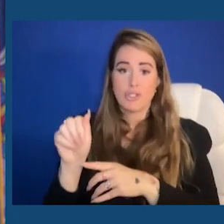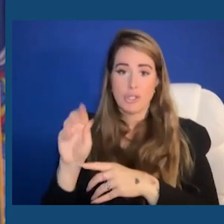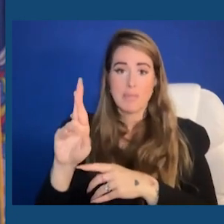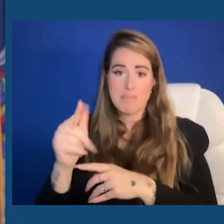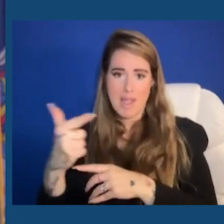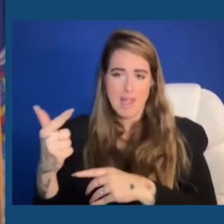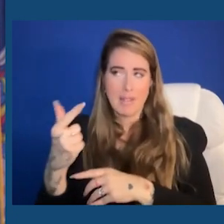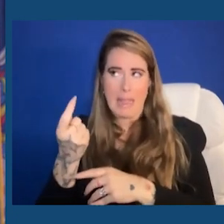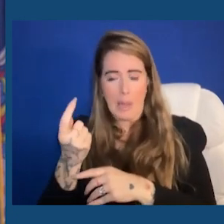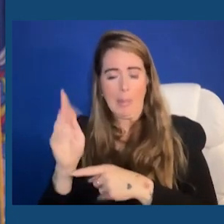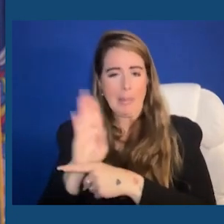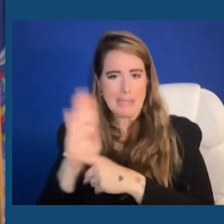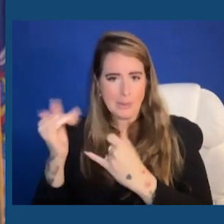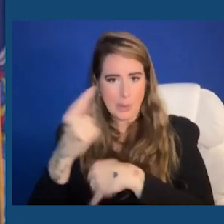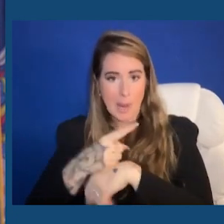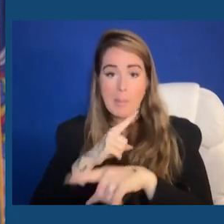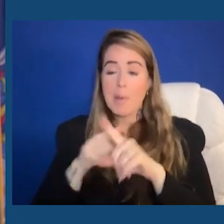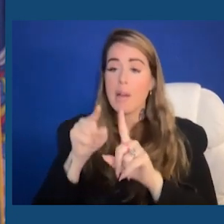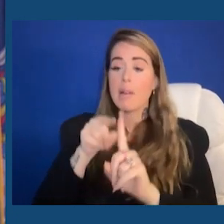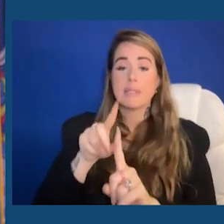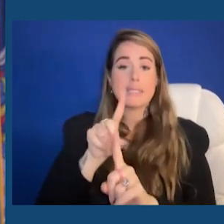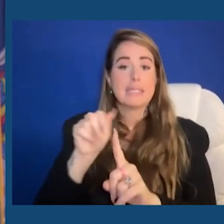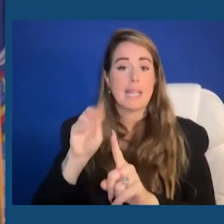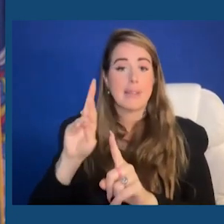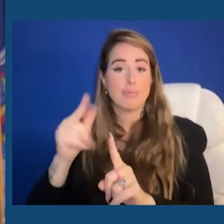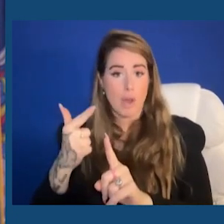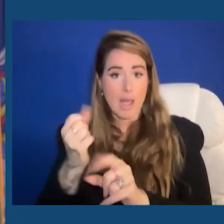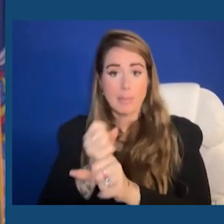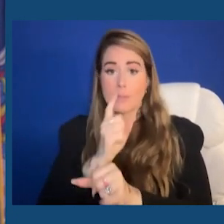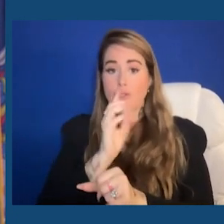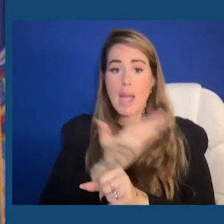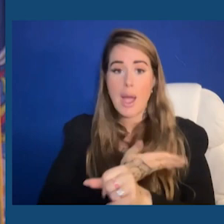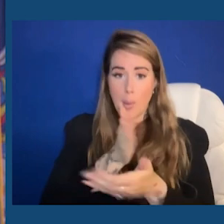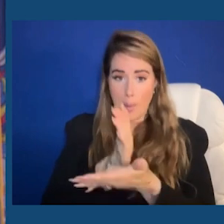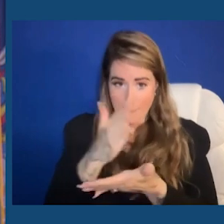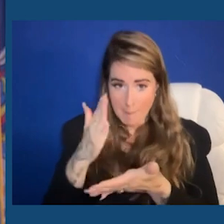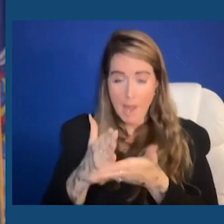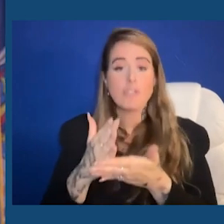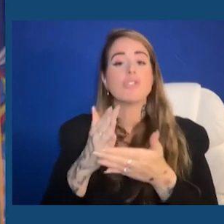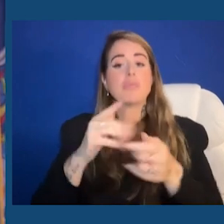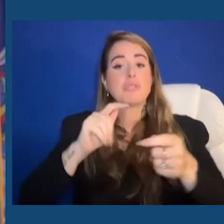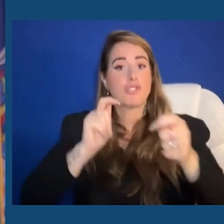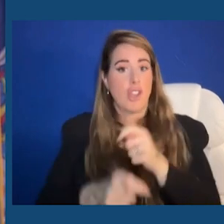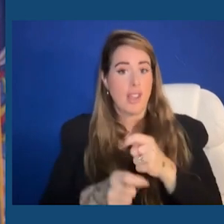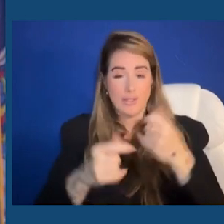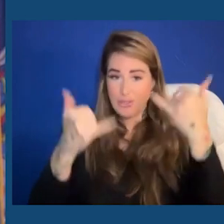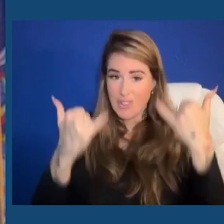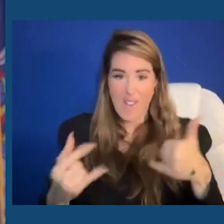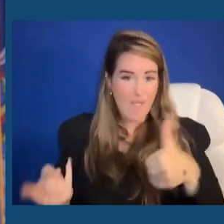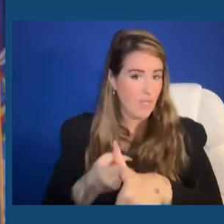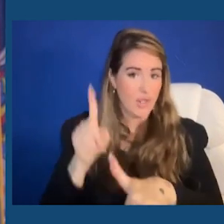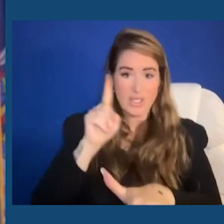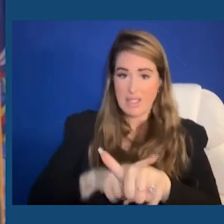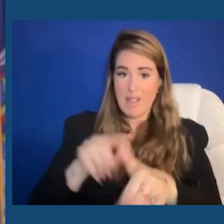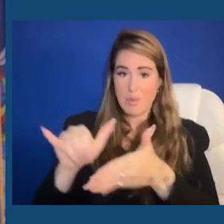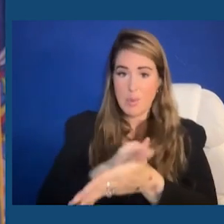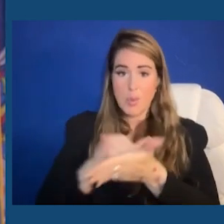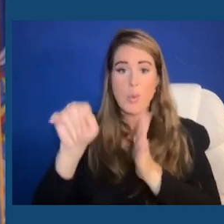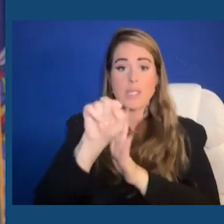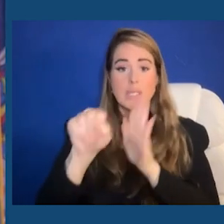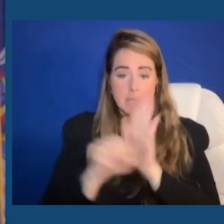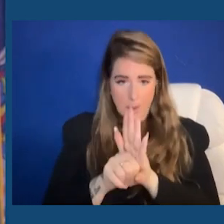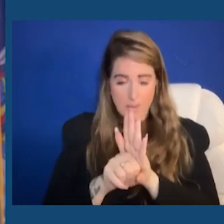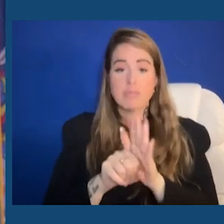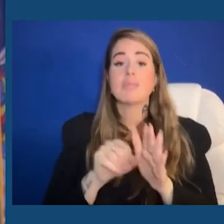now, to ensure that our budget made it such that for the first time in New York State, it will be a